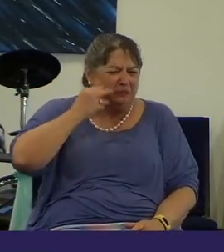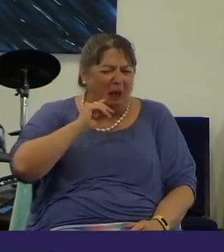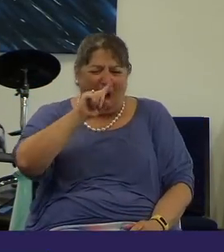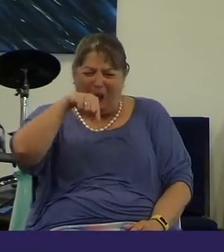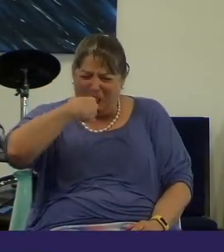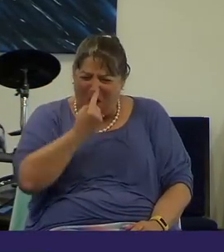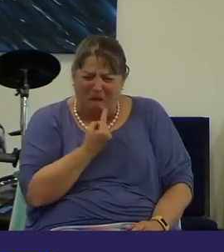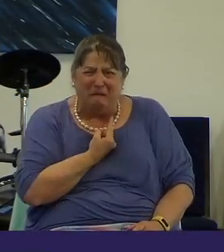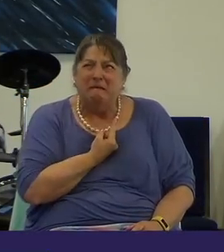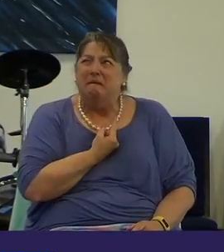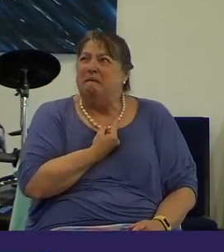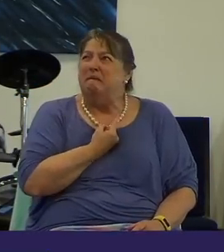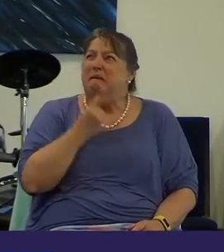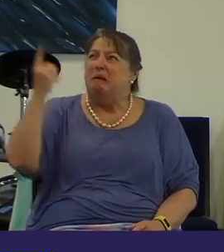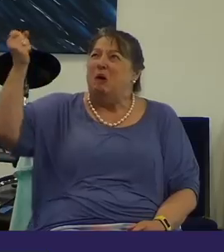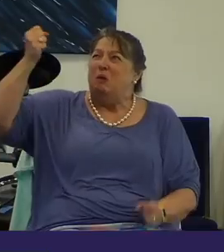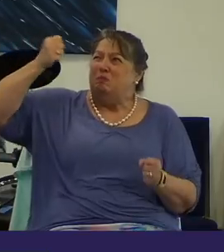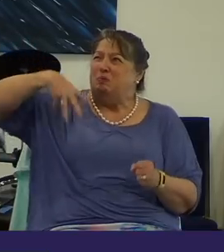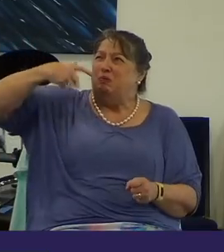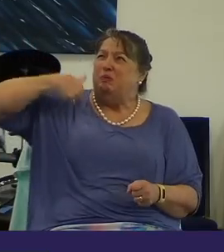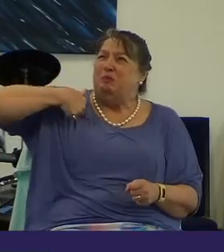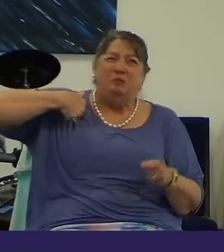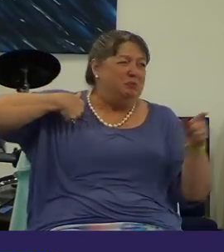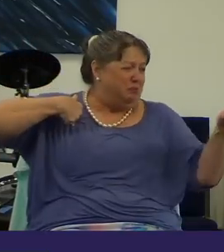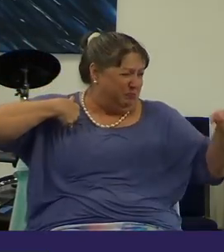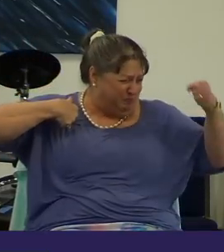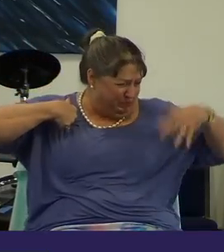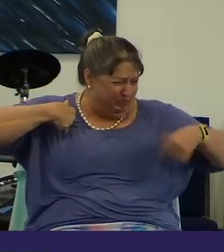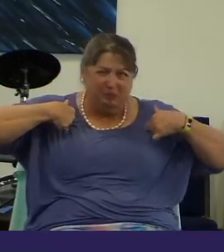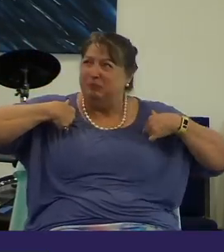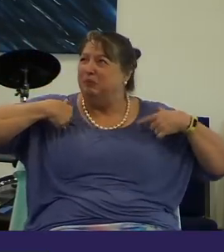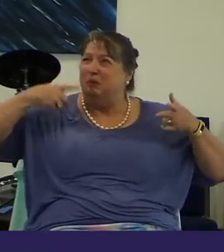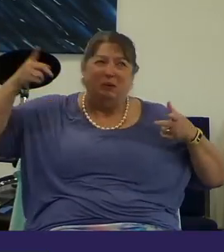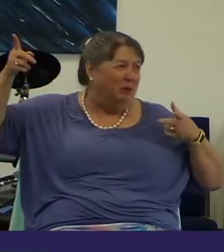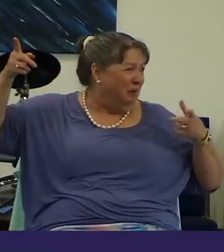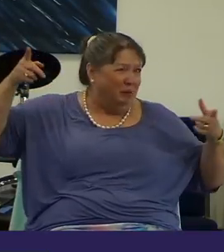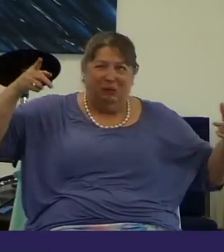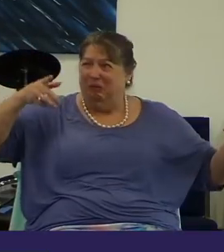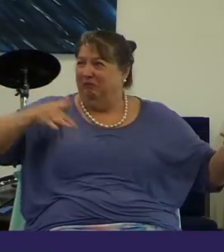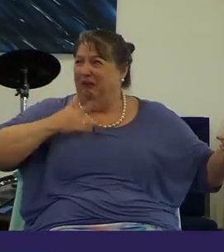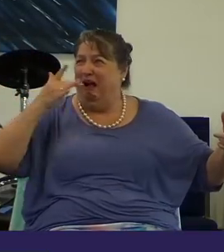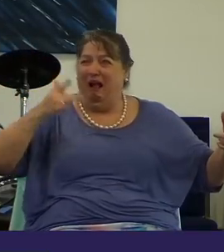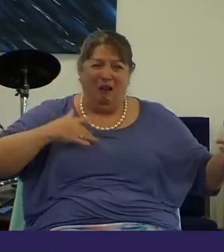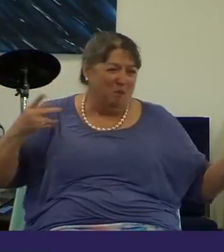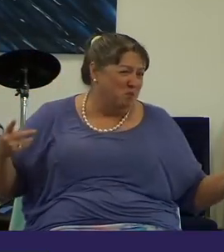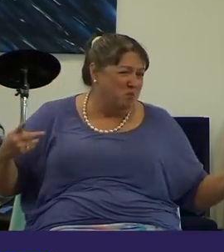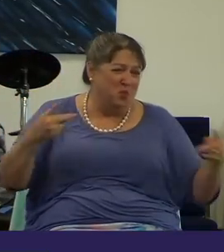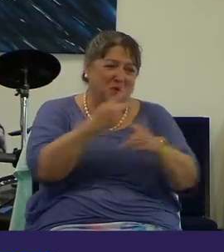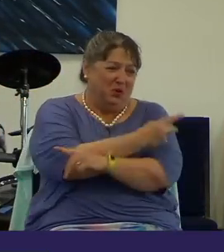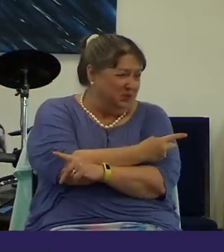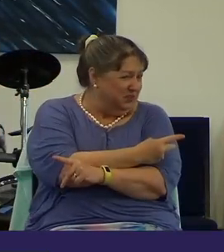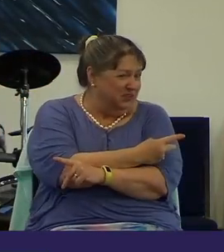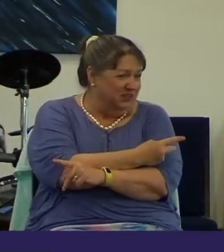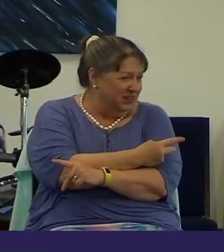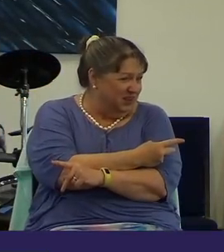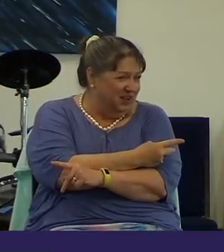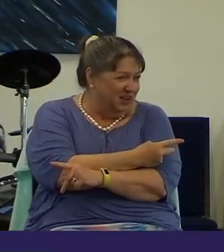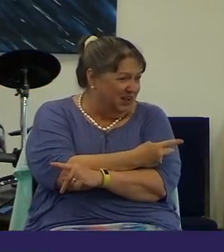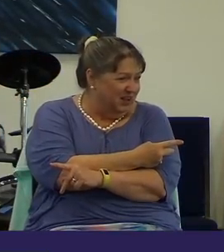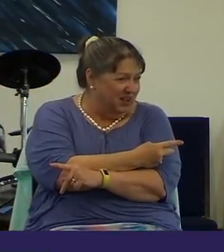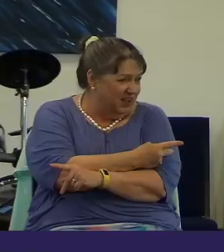felt abandoned. That must have been the worst. The worst for Jesus to encounter there at